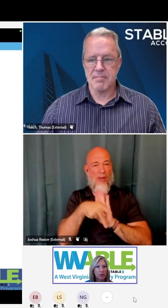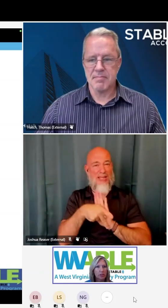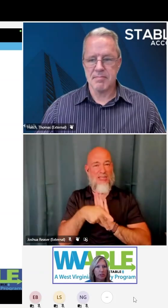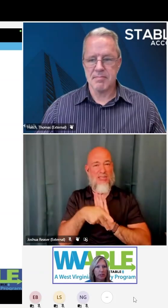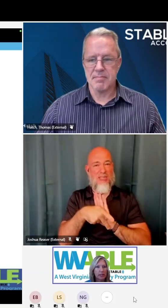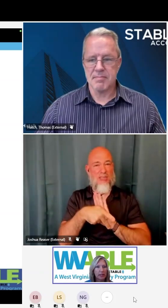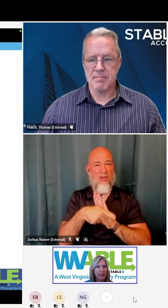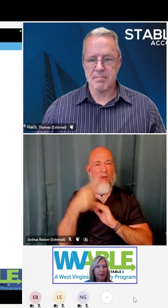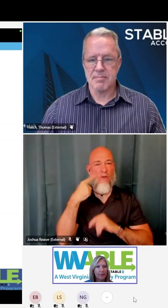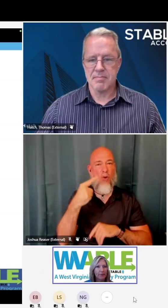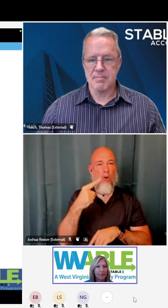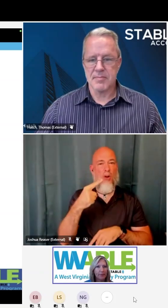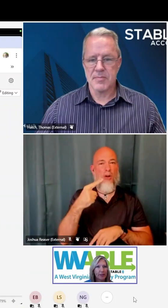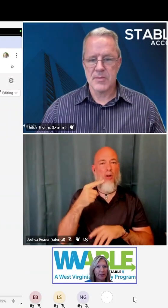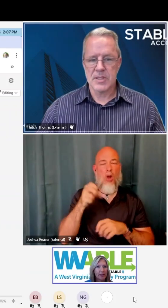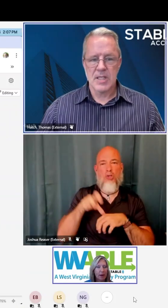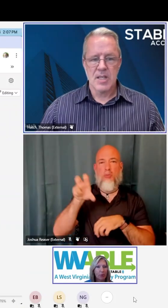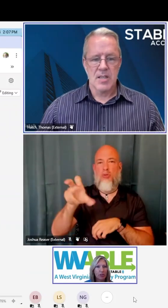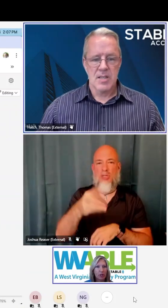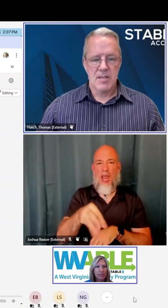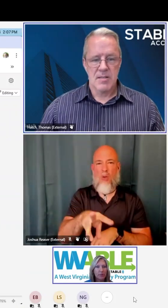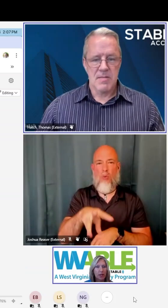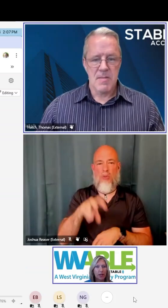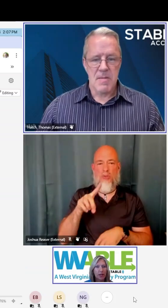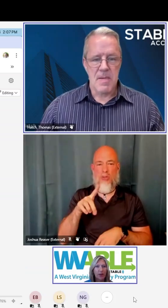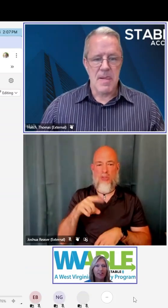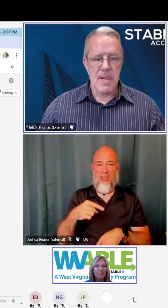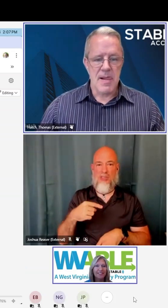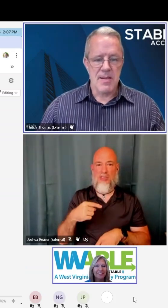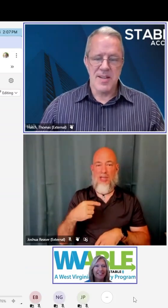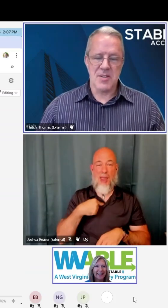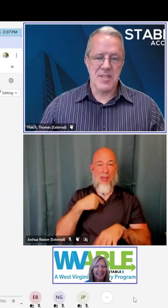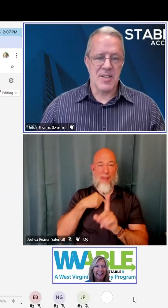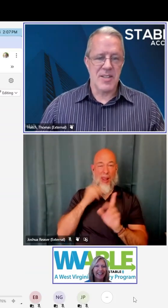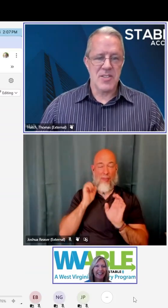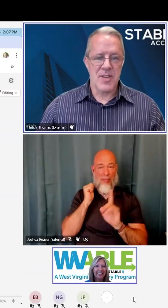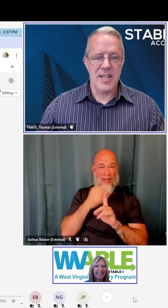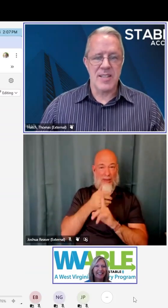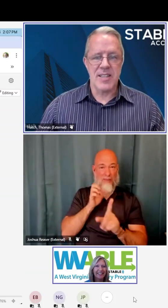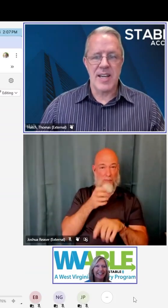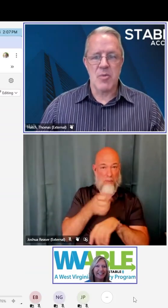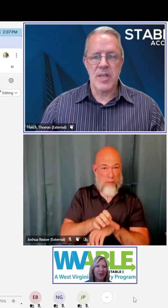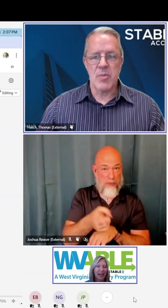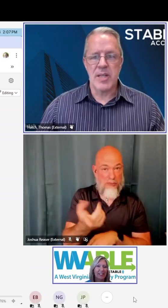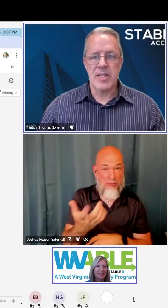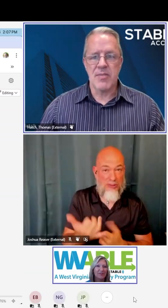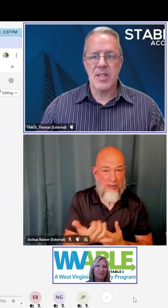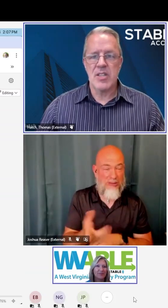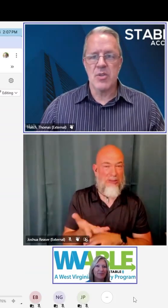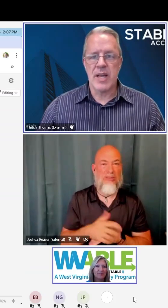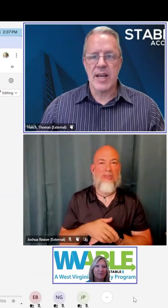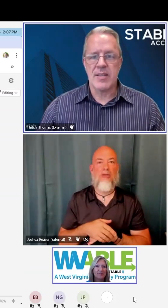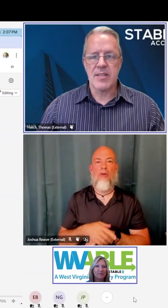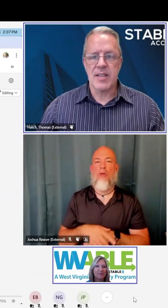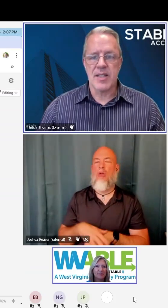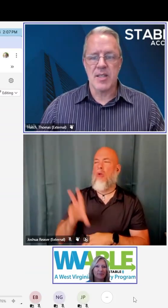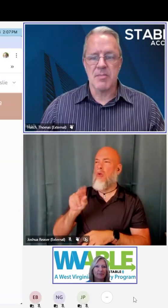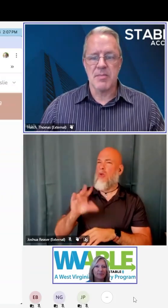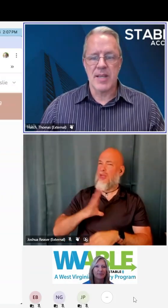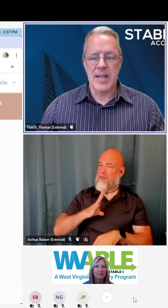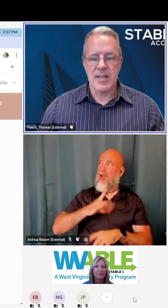and withdrawals? Am I putting you on the spot here? No, that's fine. Yeah, we Okay. can definitely do